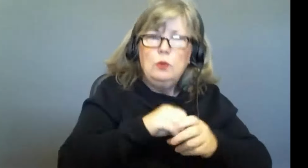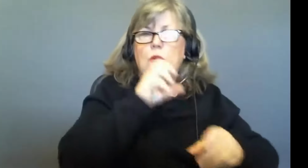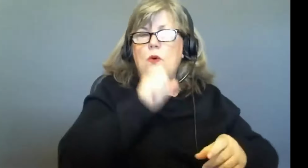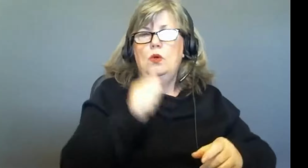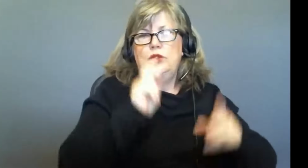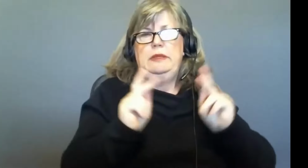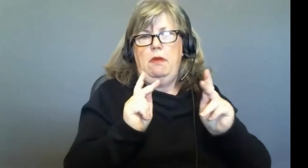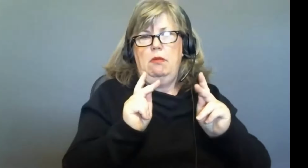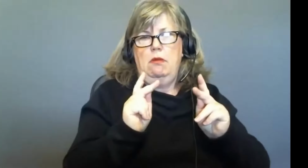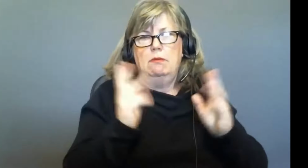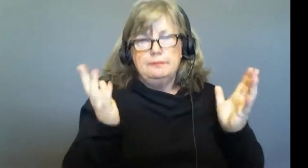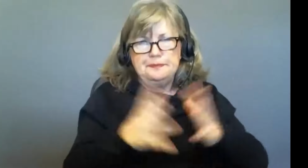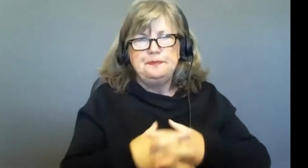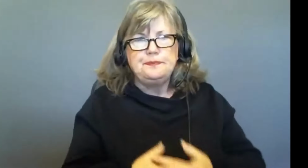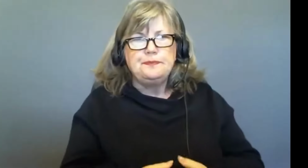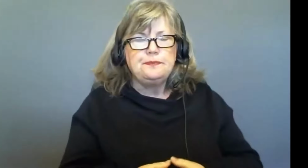We